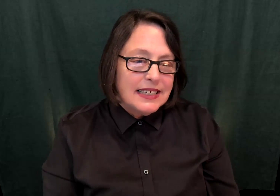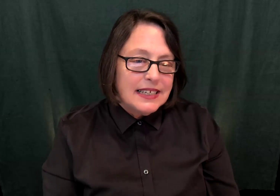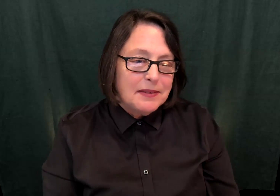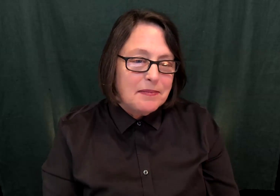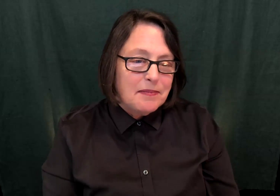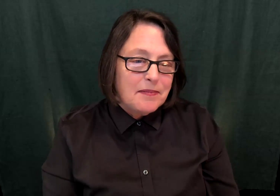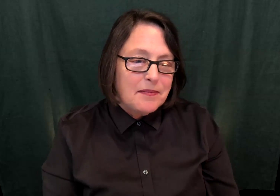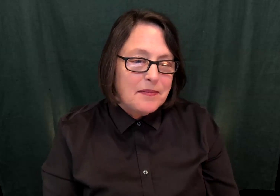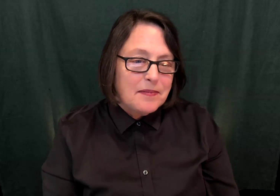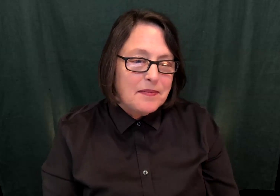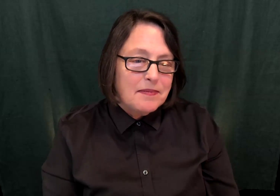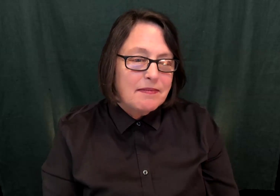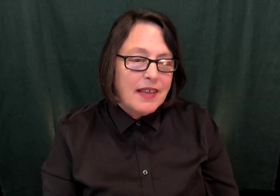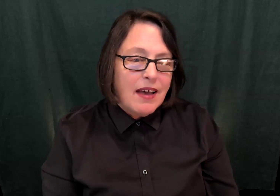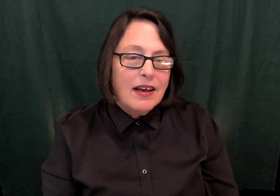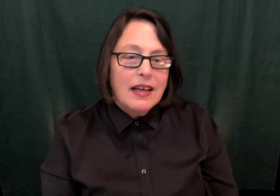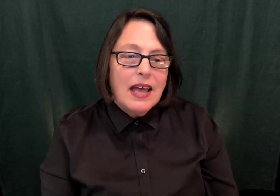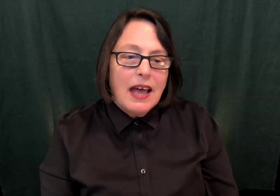Let's see.